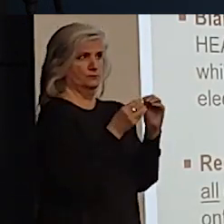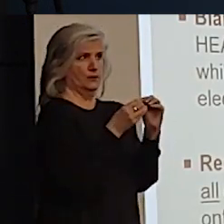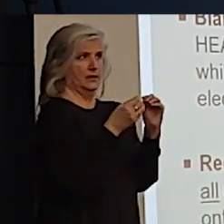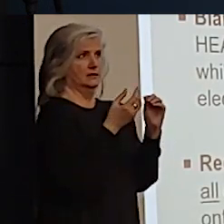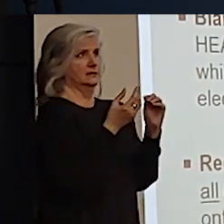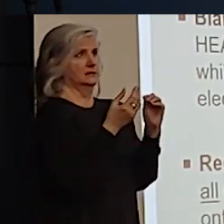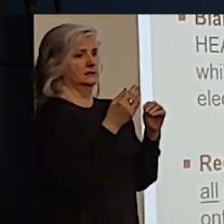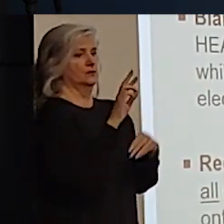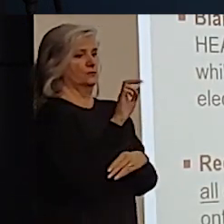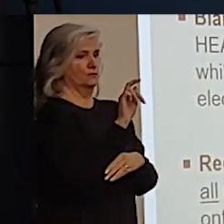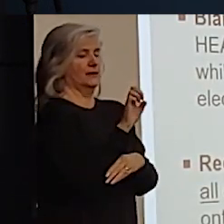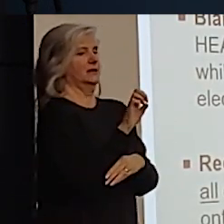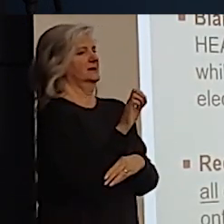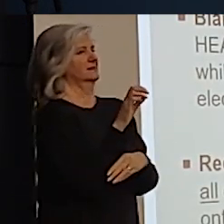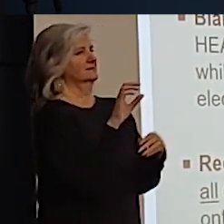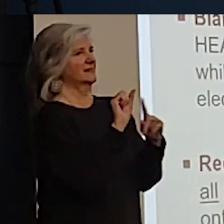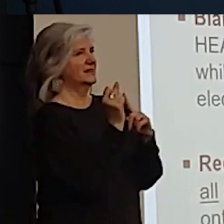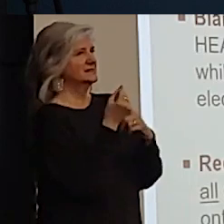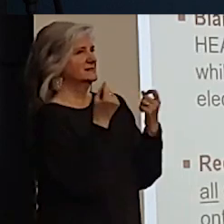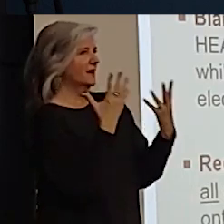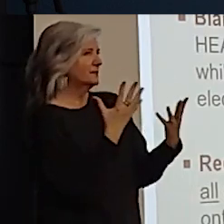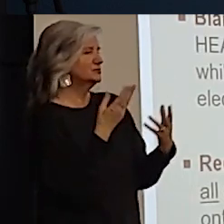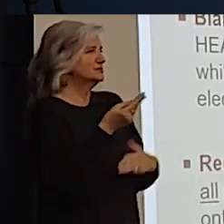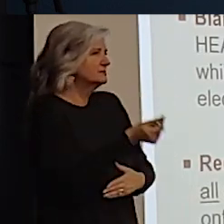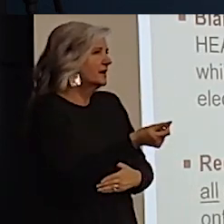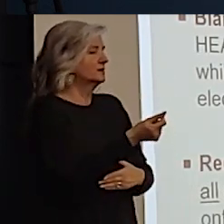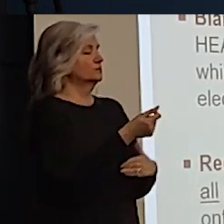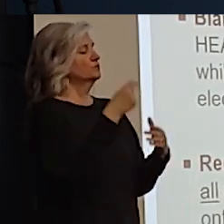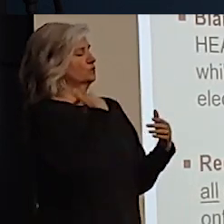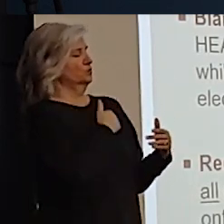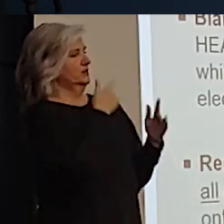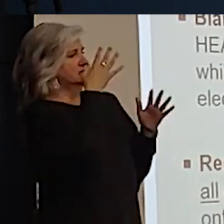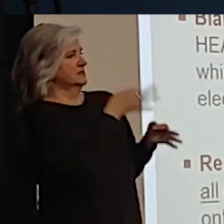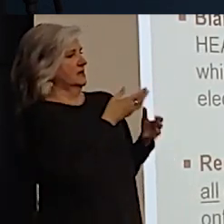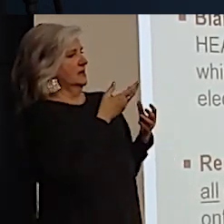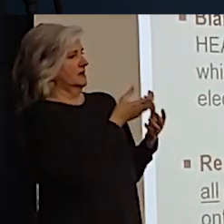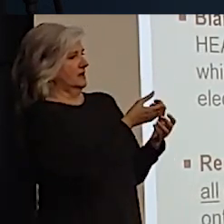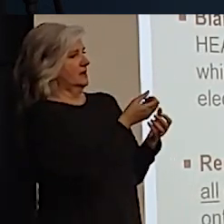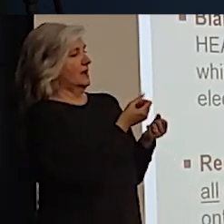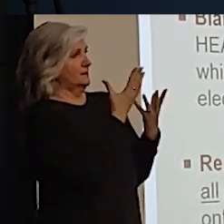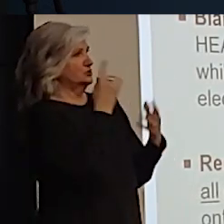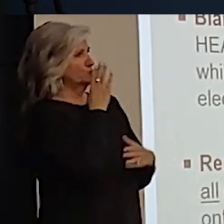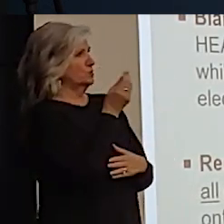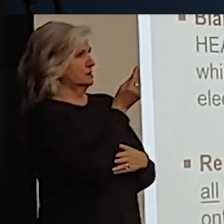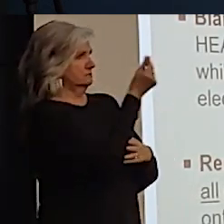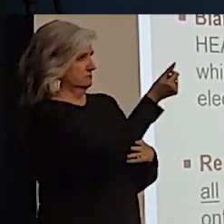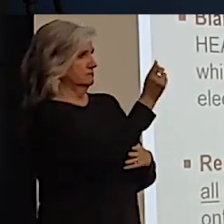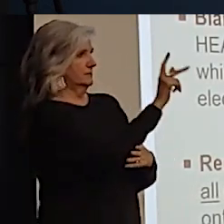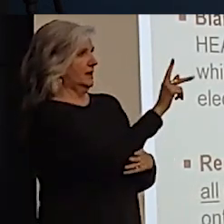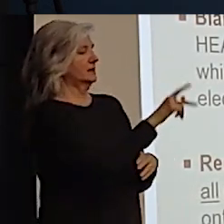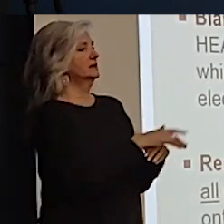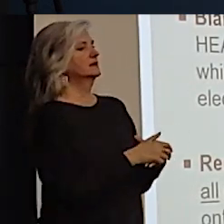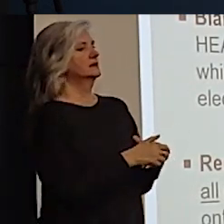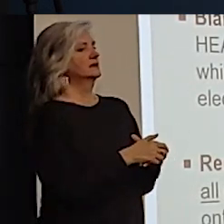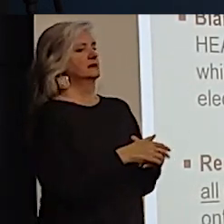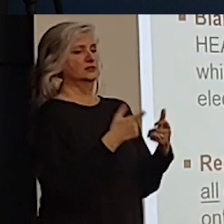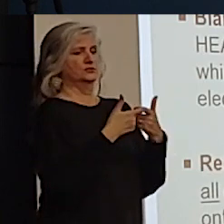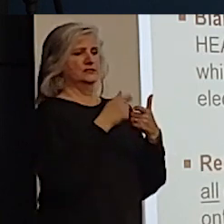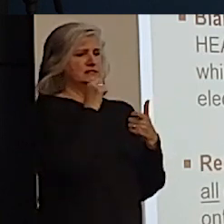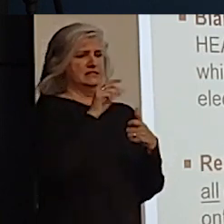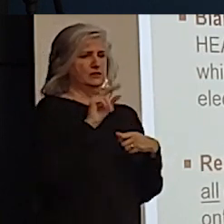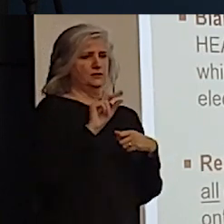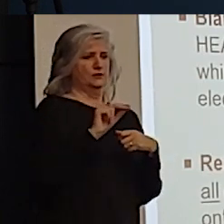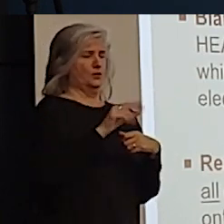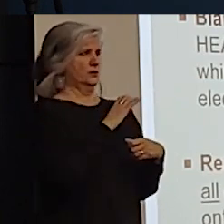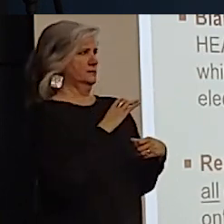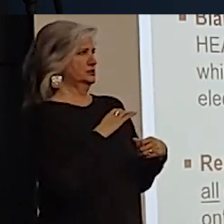case, tell us how much you spent, and we'll decide how much of that you get back. So as a result of the utility saying no, no, no, no, or the commission saying